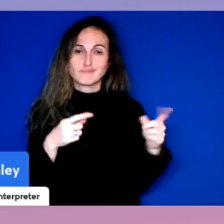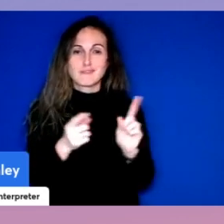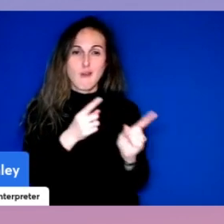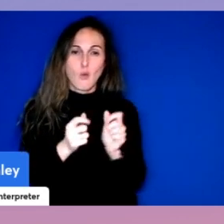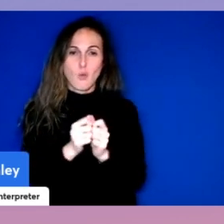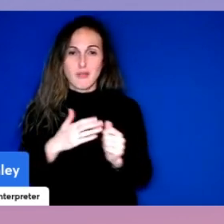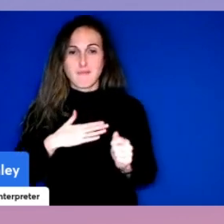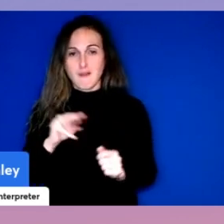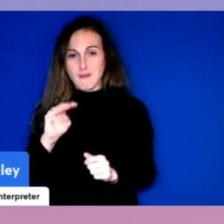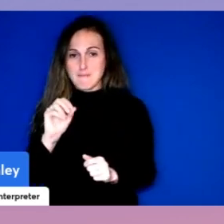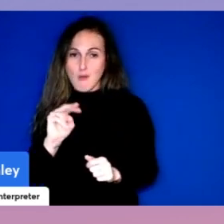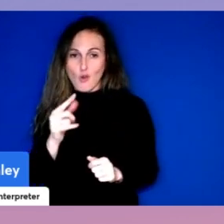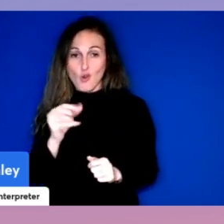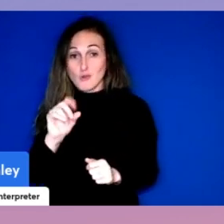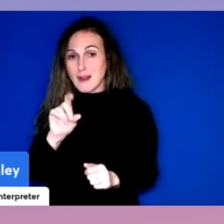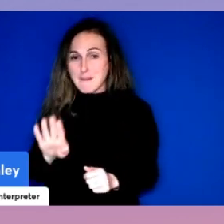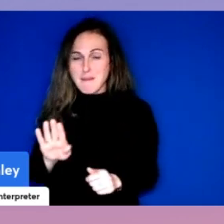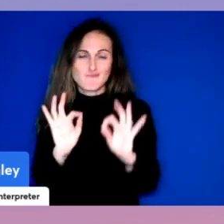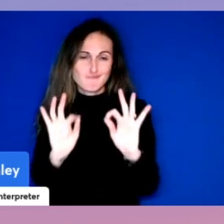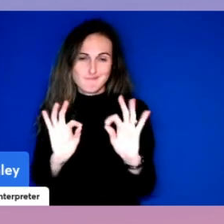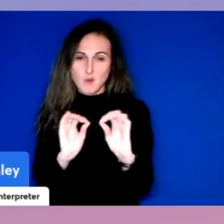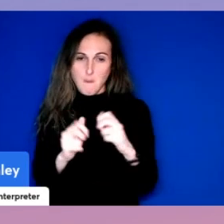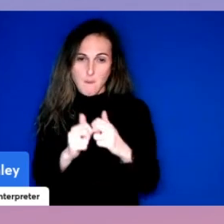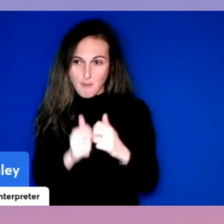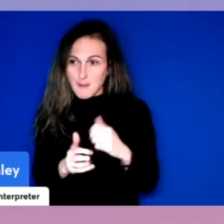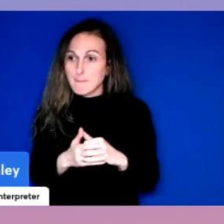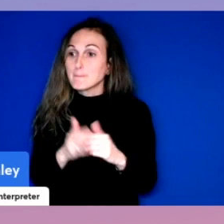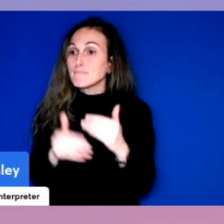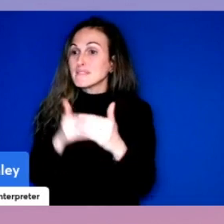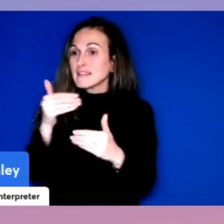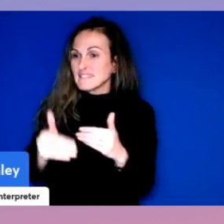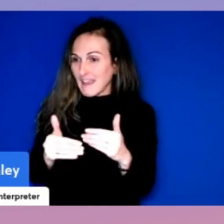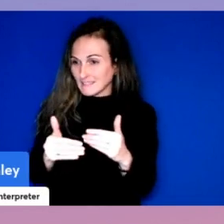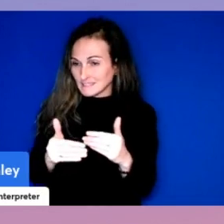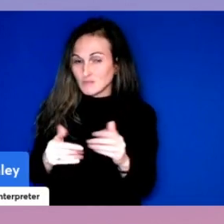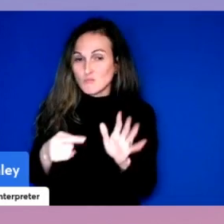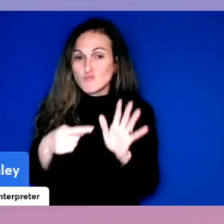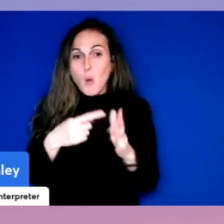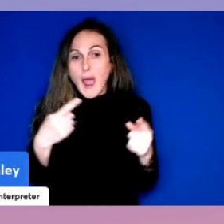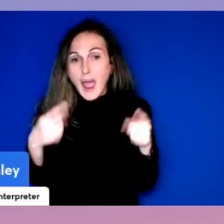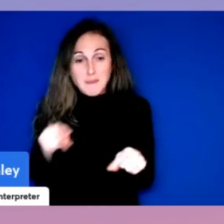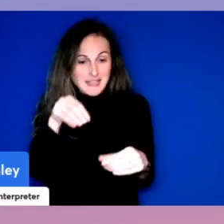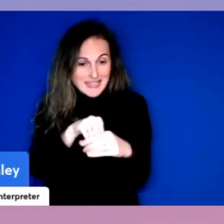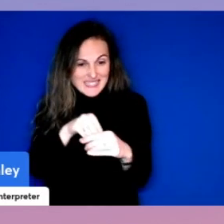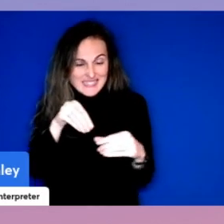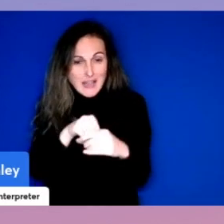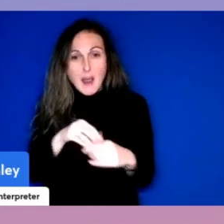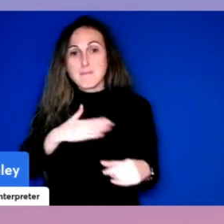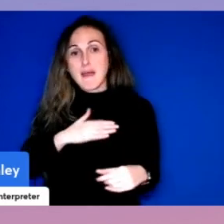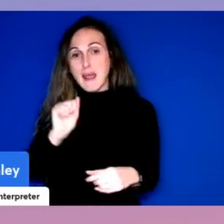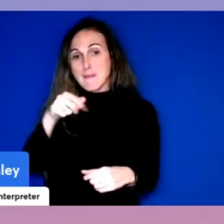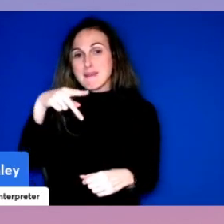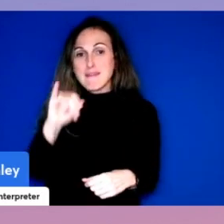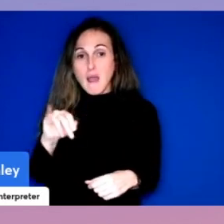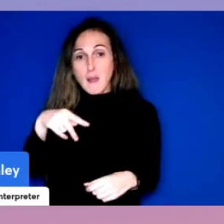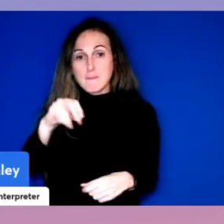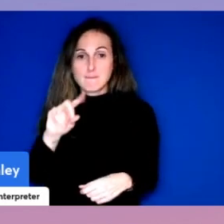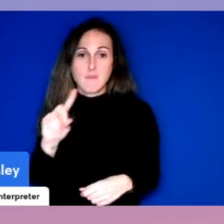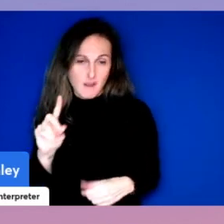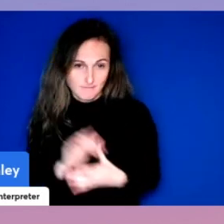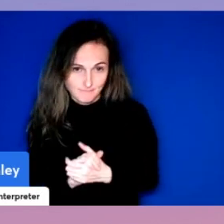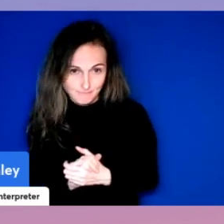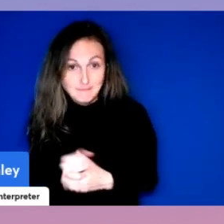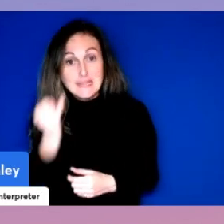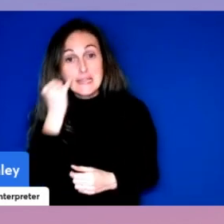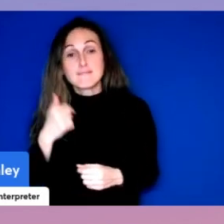problem. So next, I just want to show you what happens inside of my API pod. So if I